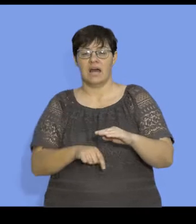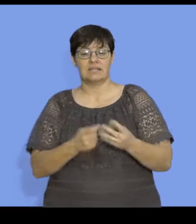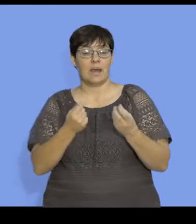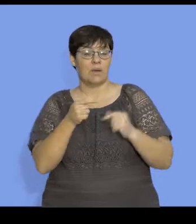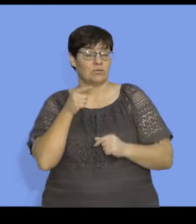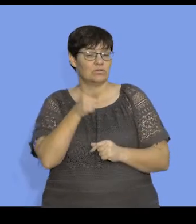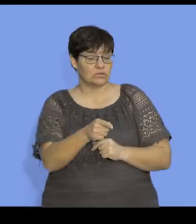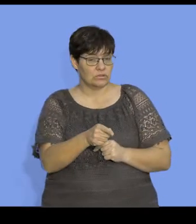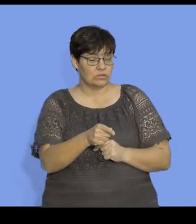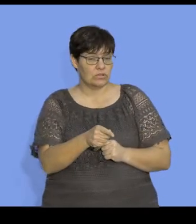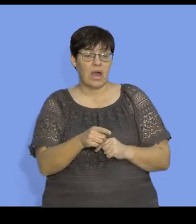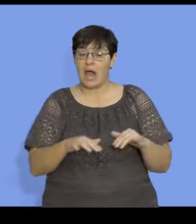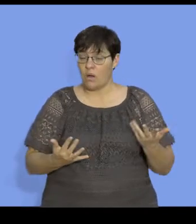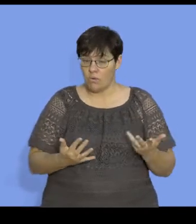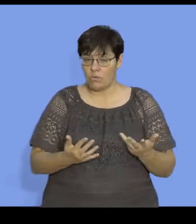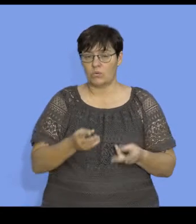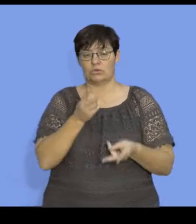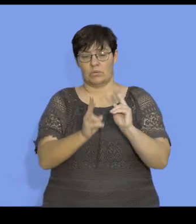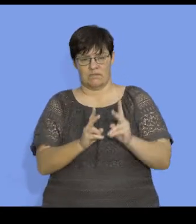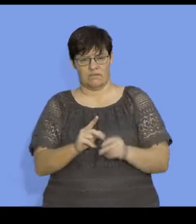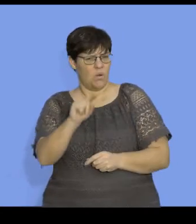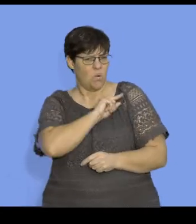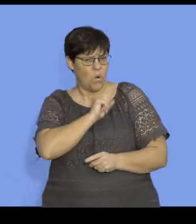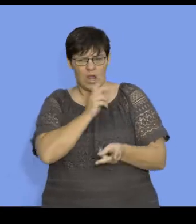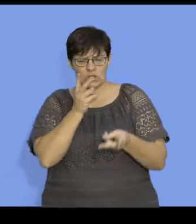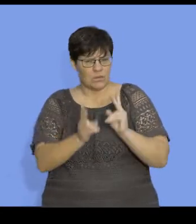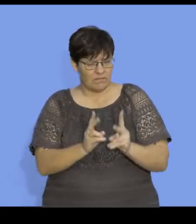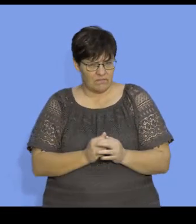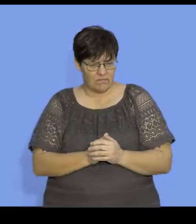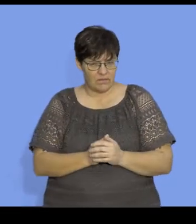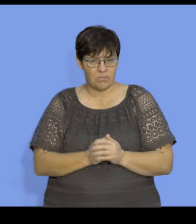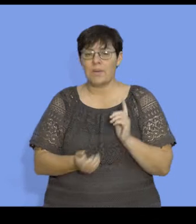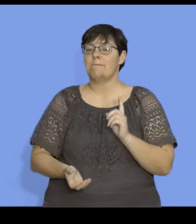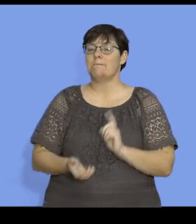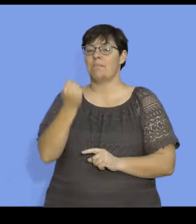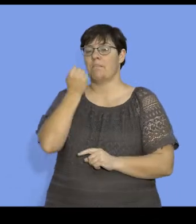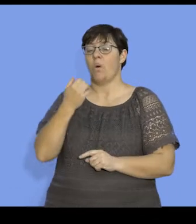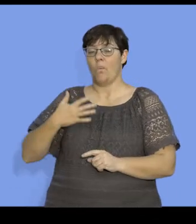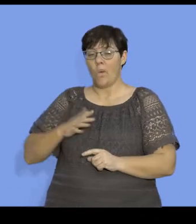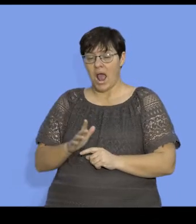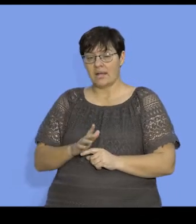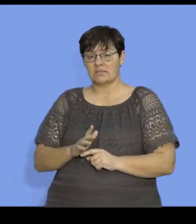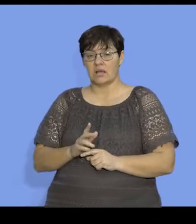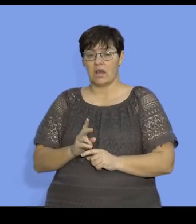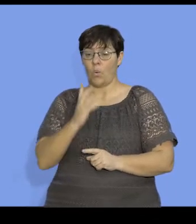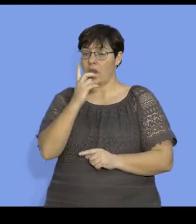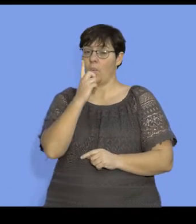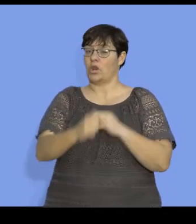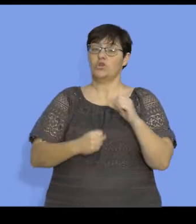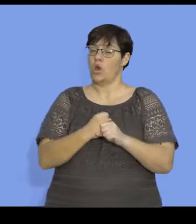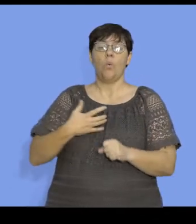it by 12? To find out what is the amount for 1 month. Clear, guys?